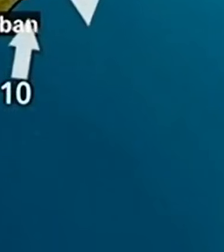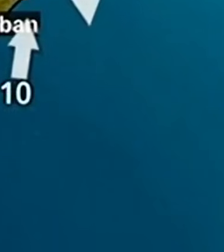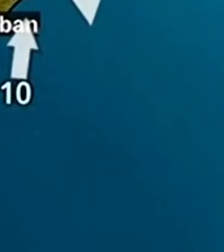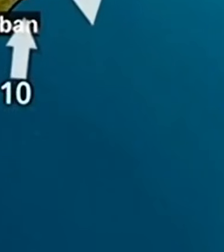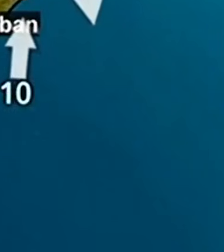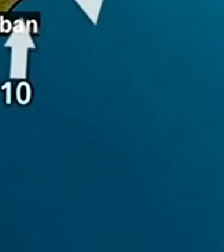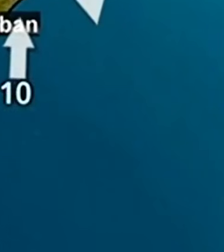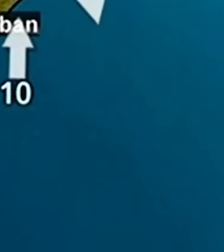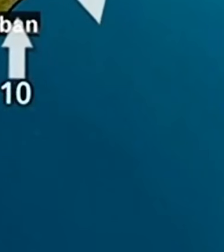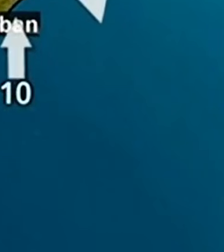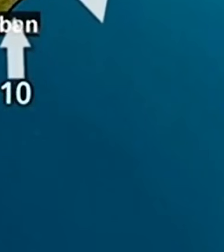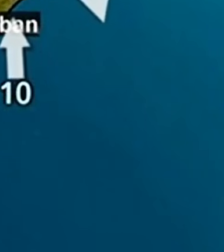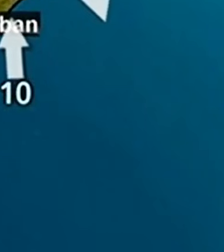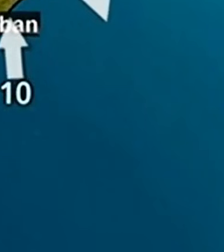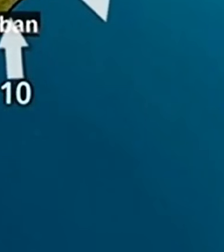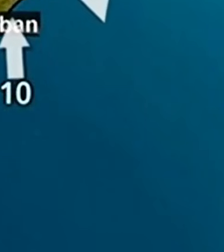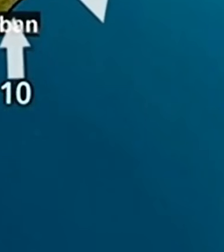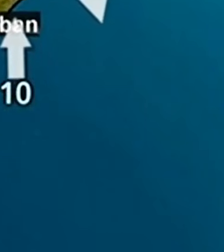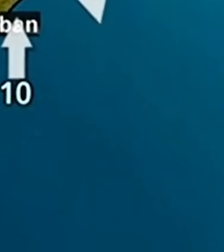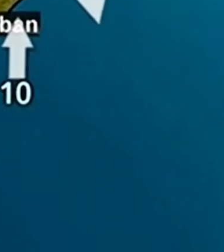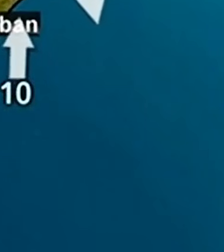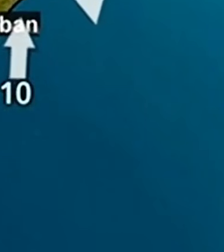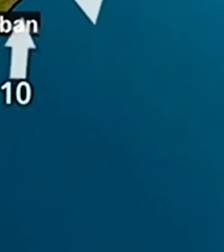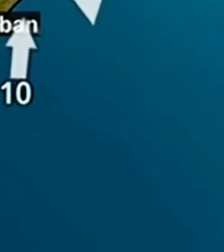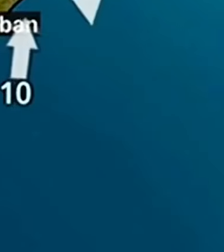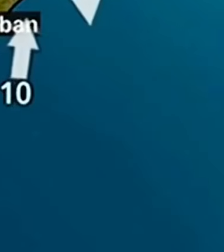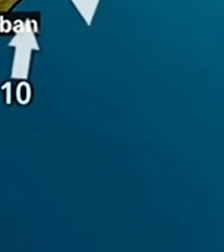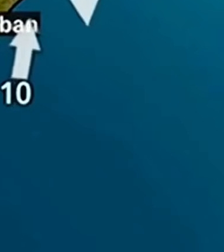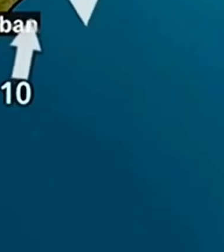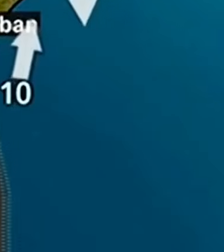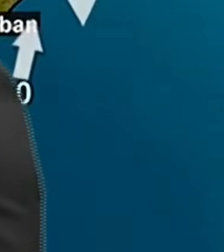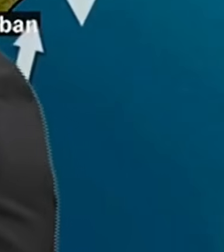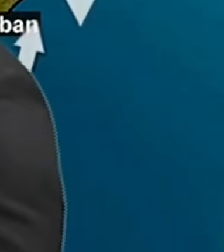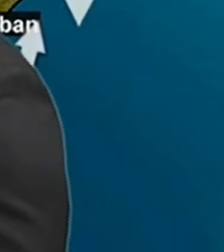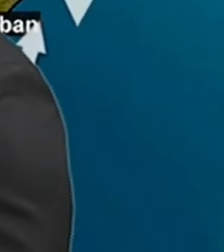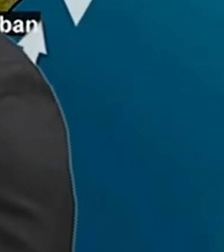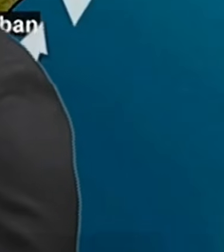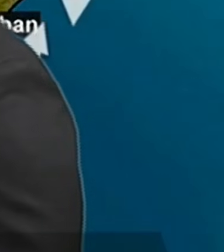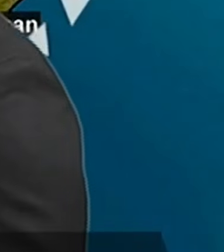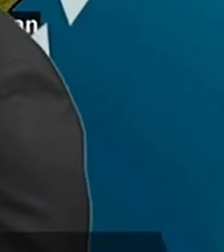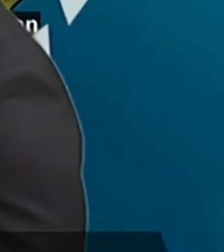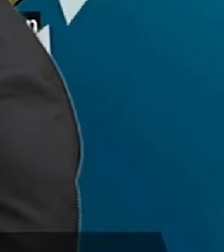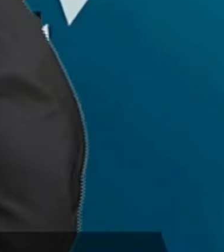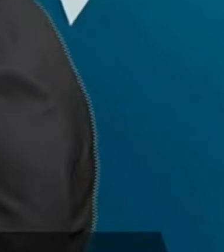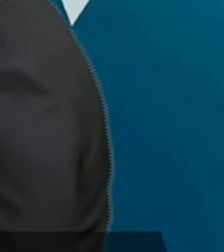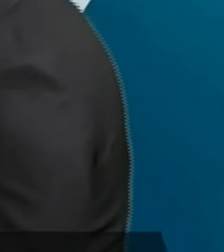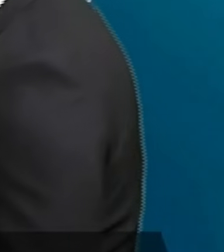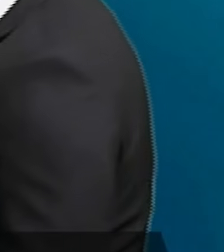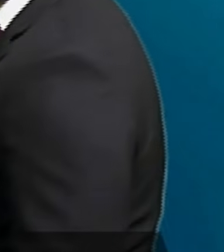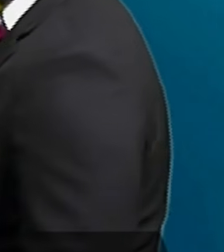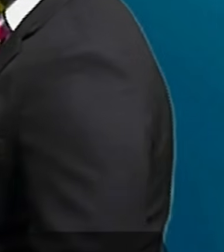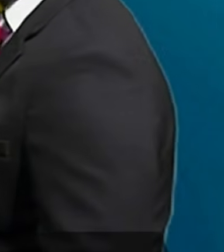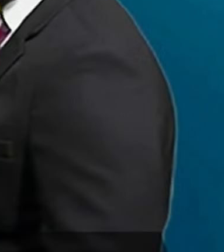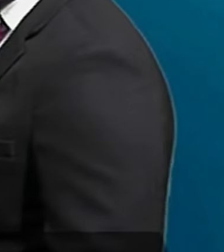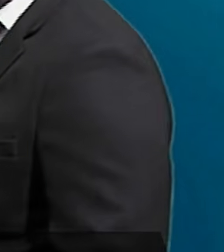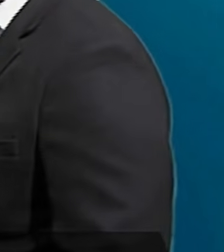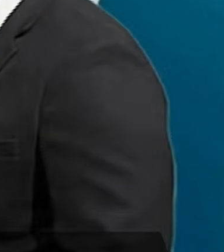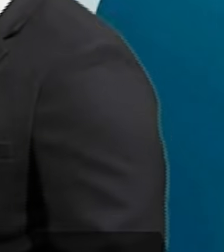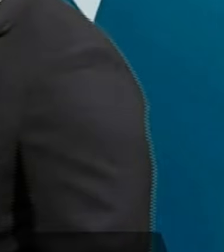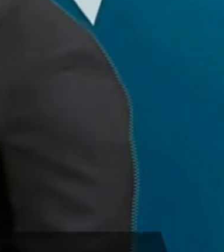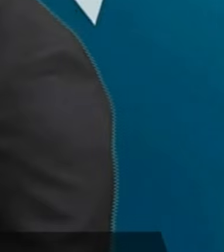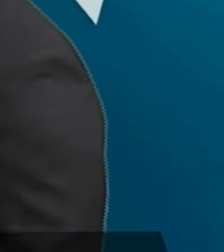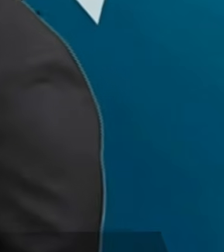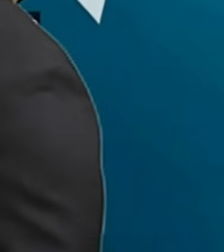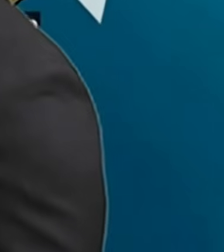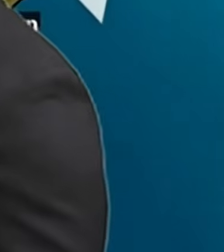Mona monna ke le boa ba buima dume ho tsabele pela Phillips Mrejeno ho sena dipela tse beletsweng bolo bana ha le tlabele sele le seleng beheng banyala tsintle fela ro ra shebile ka thoko ho